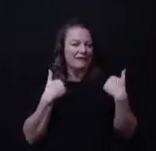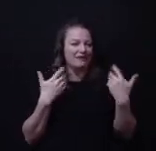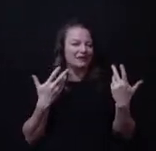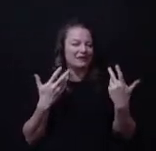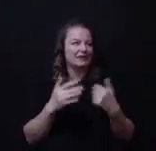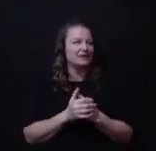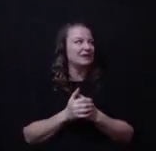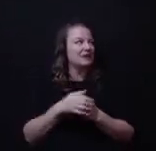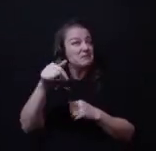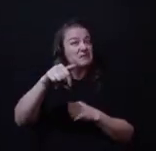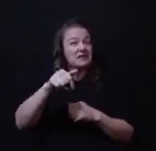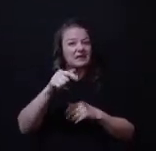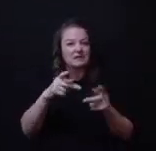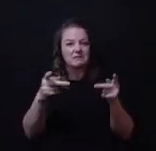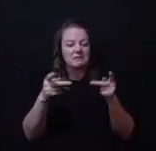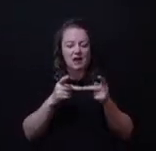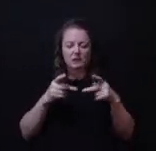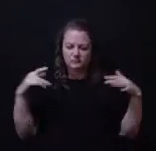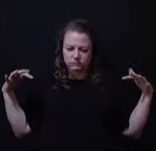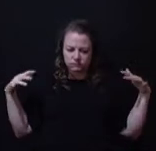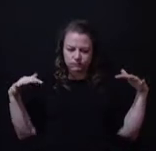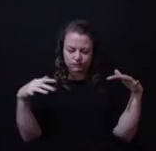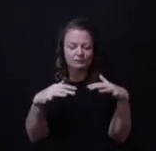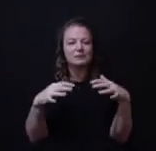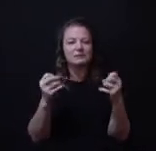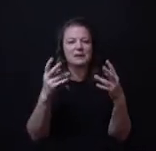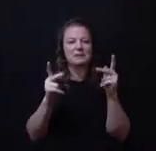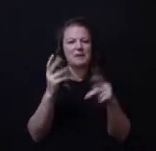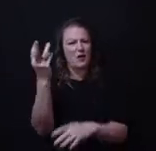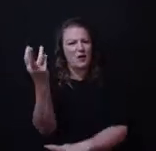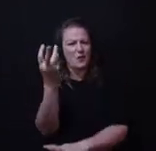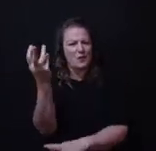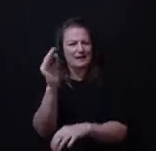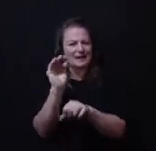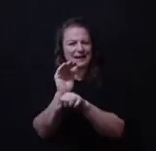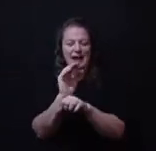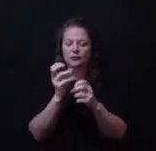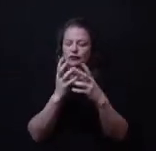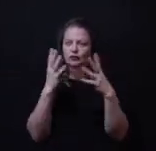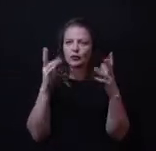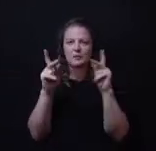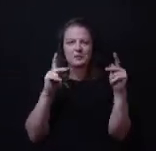This place was packed. It was a Wednesday night, and this place was packed.